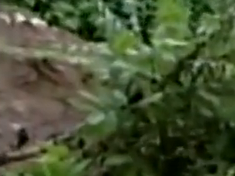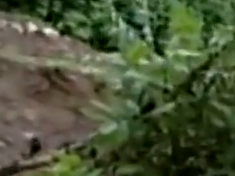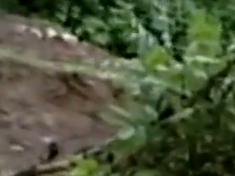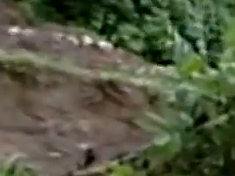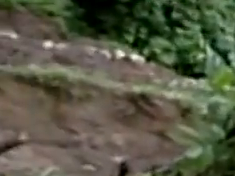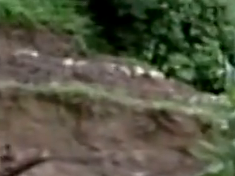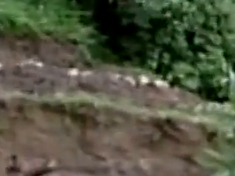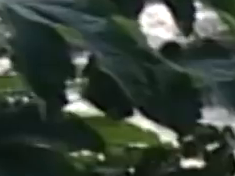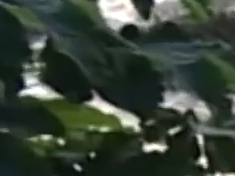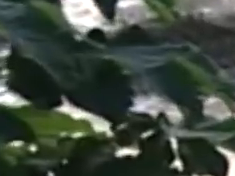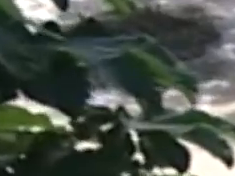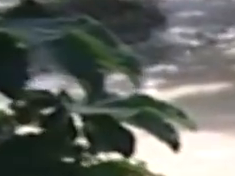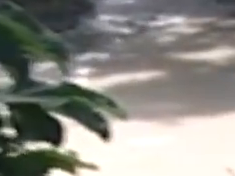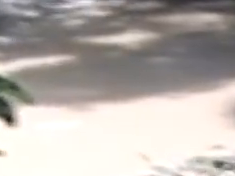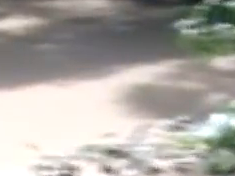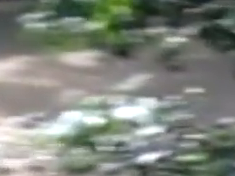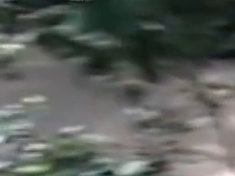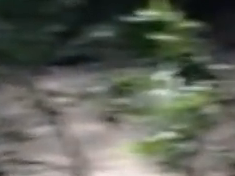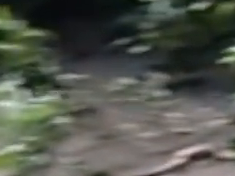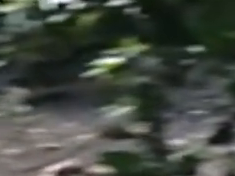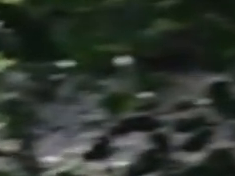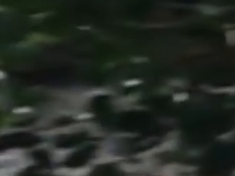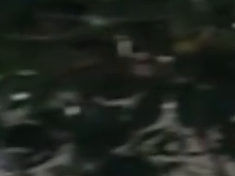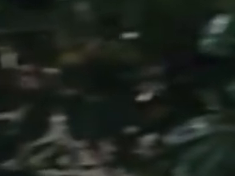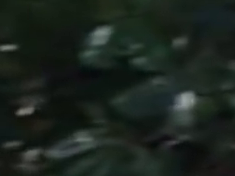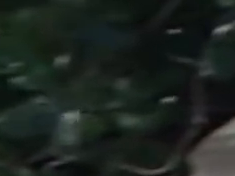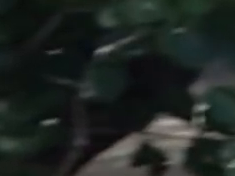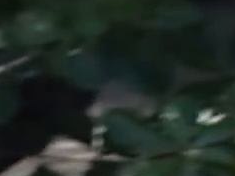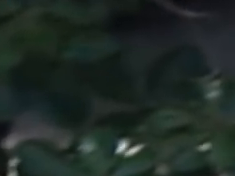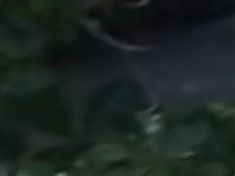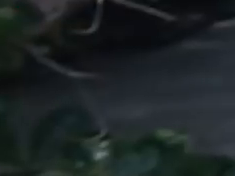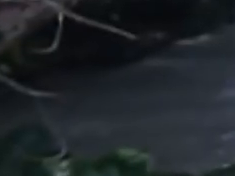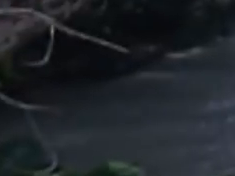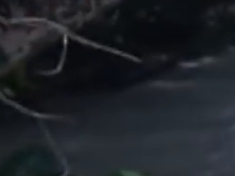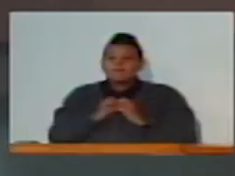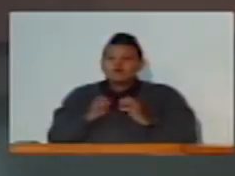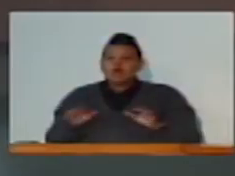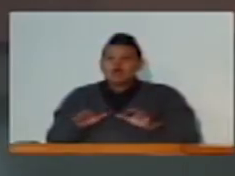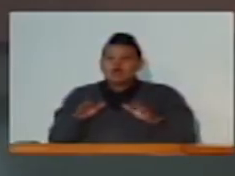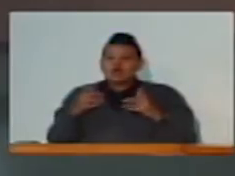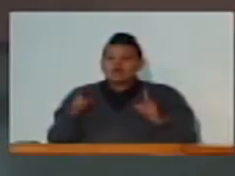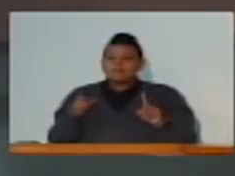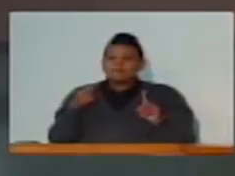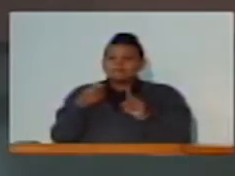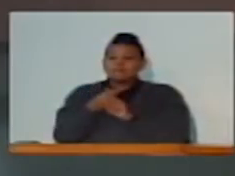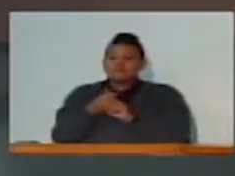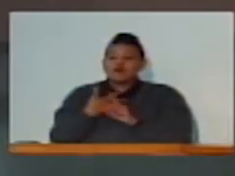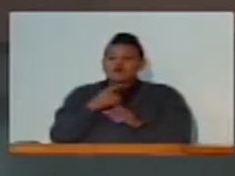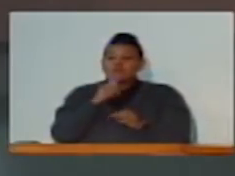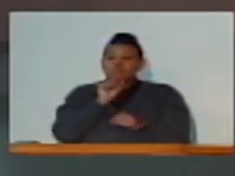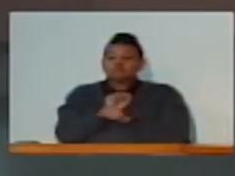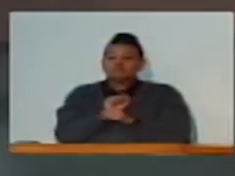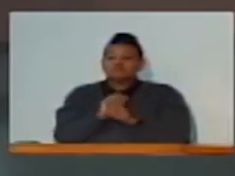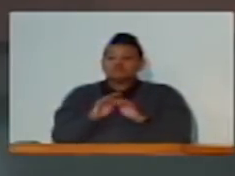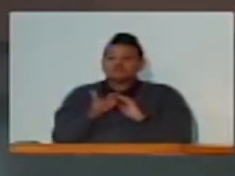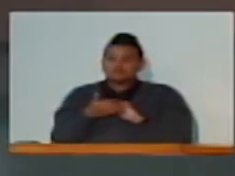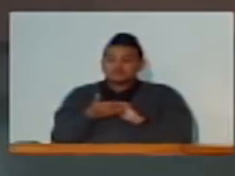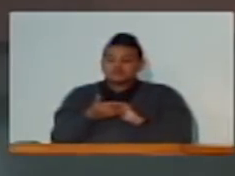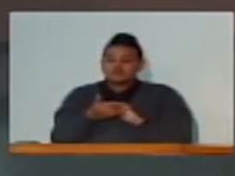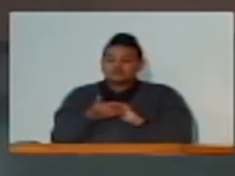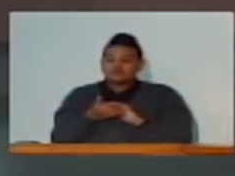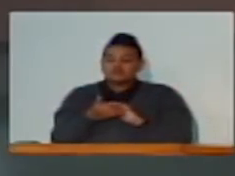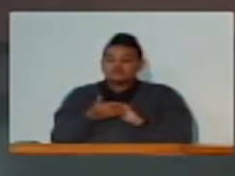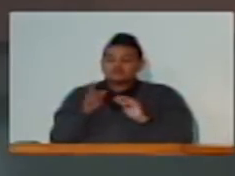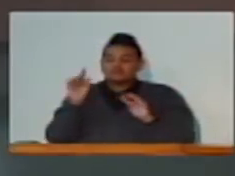St. Anne, St. Mary and Trelawney have been experiencing flooding and landslides. Minister of Local Government and Community Development